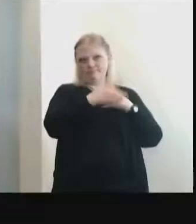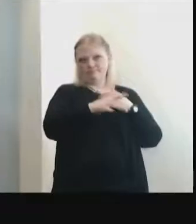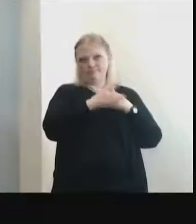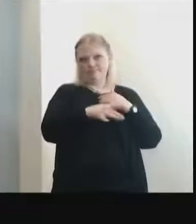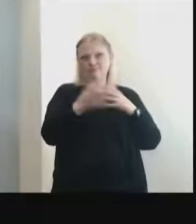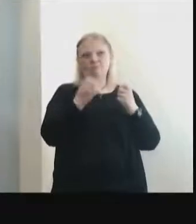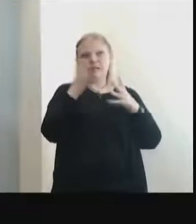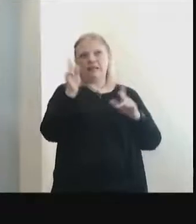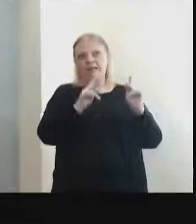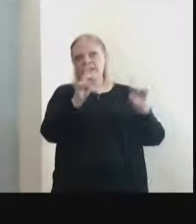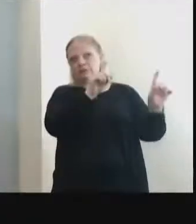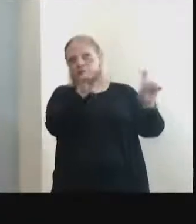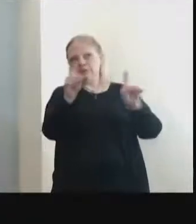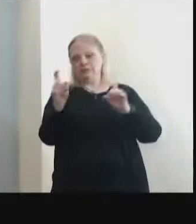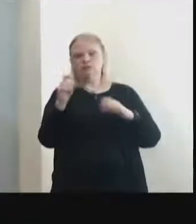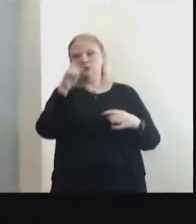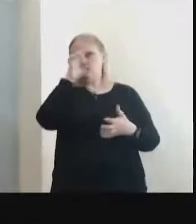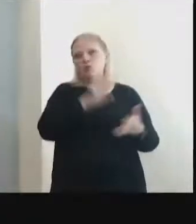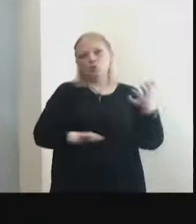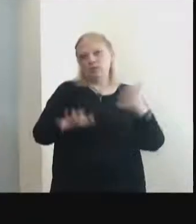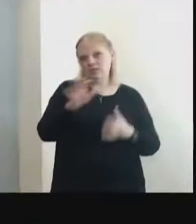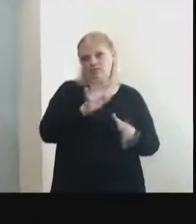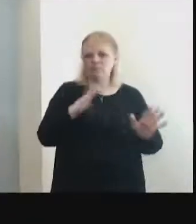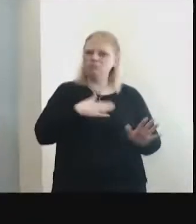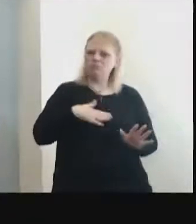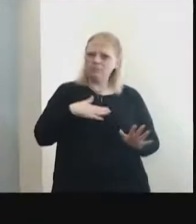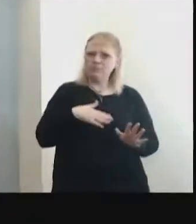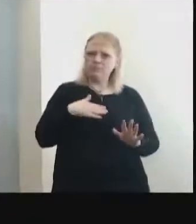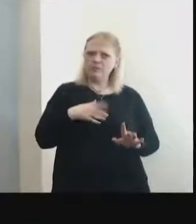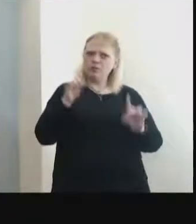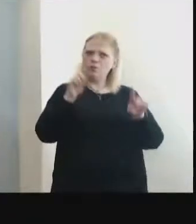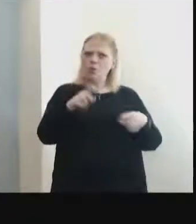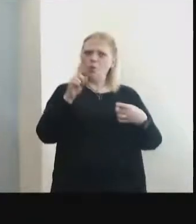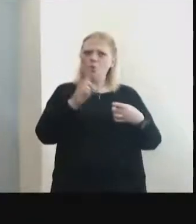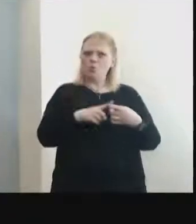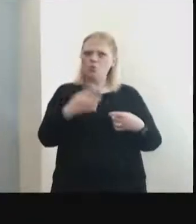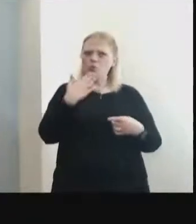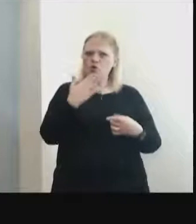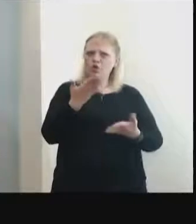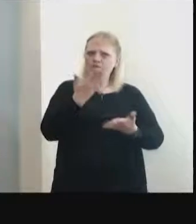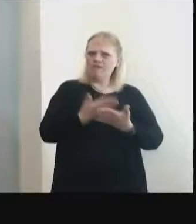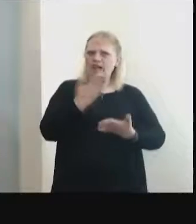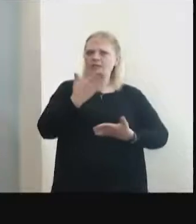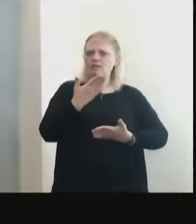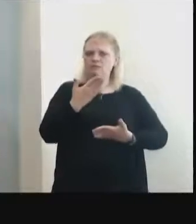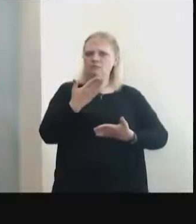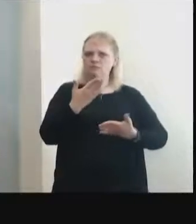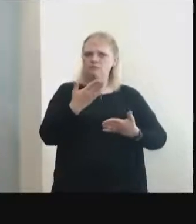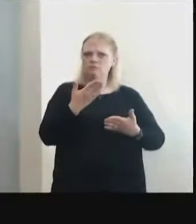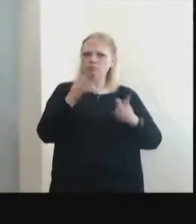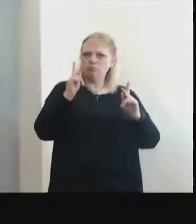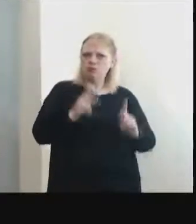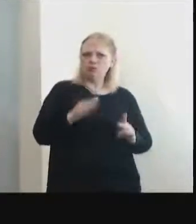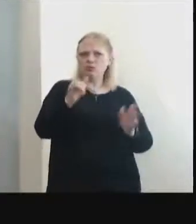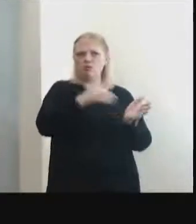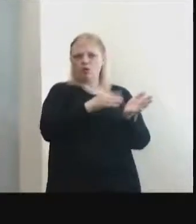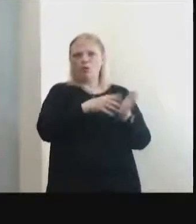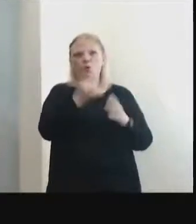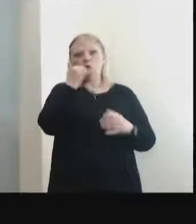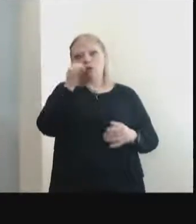out there, and it can be very confusing. But please go to a credible source like your healthcare provider, or call us at the health department